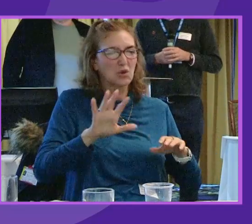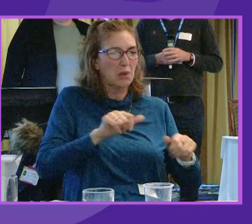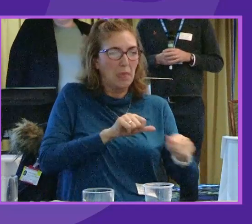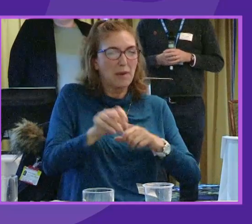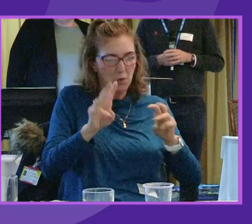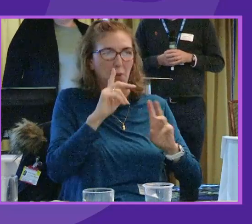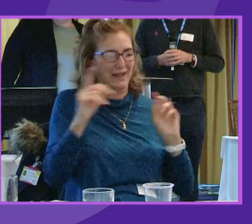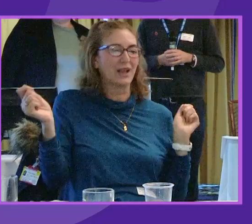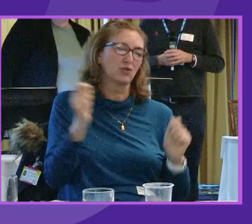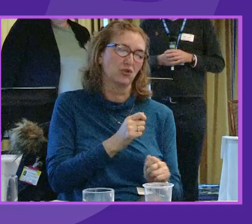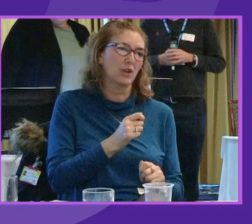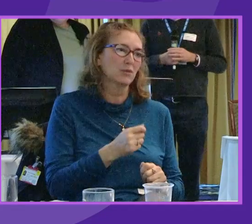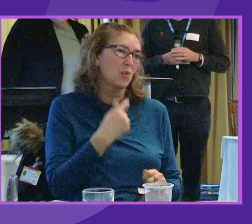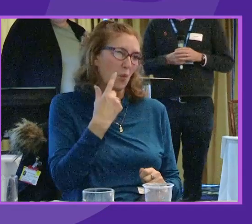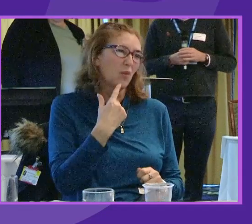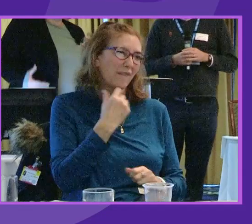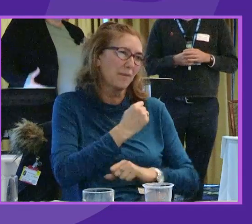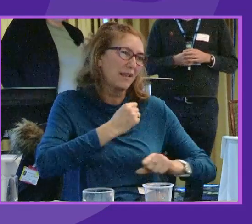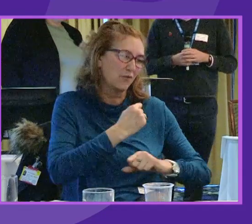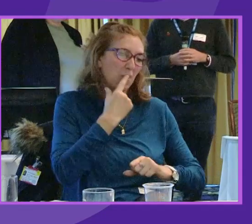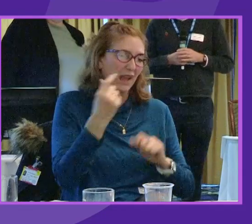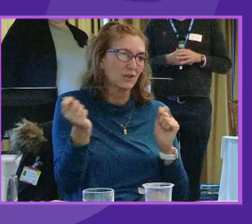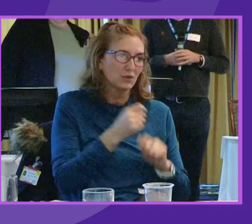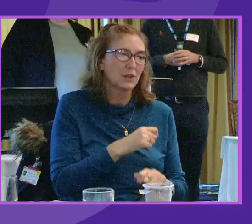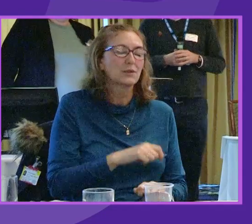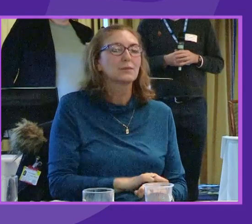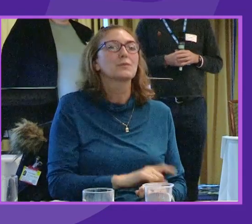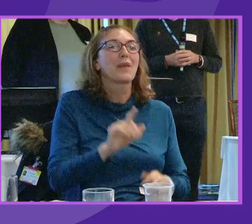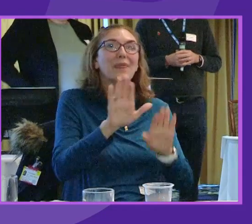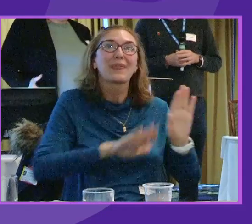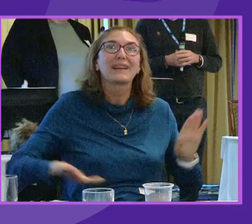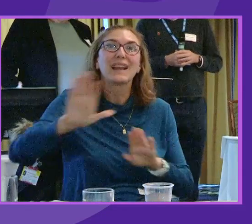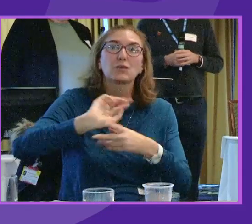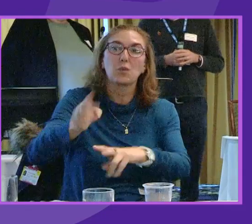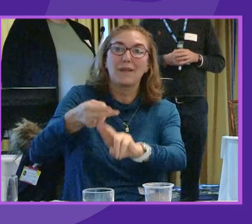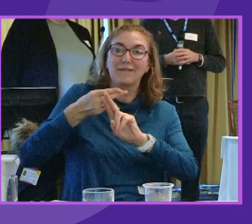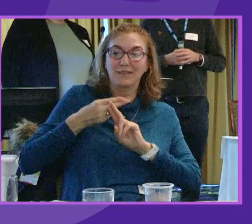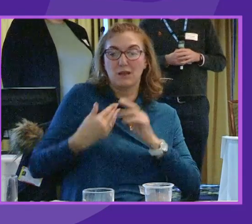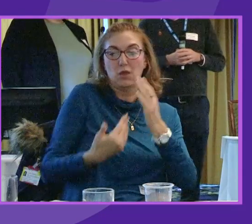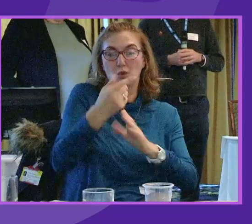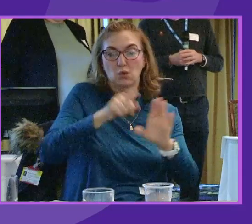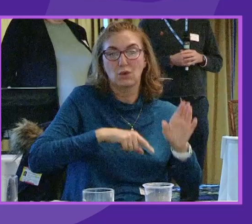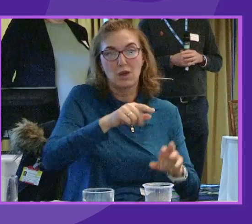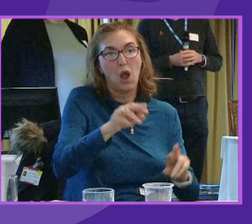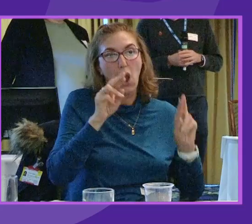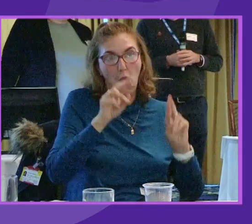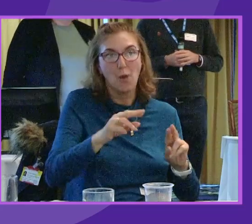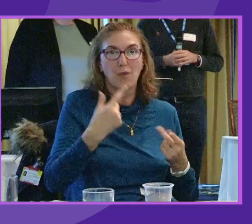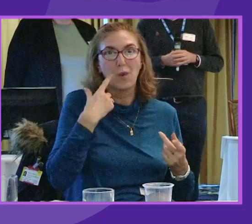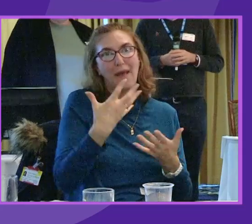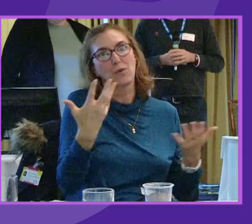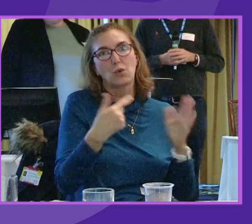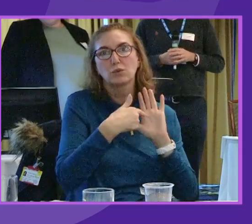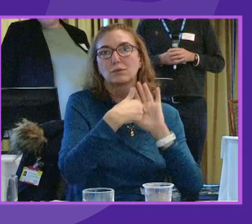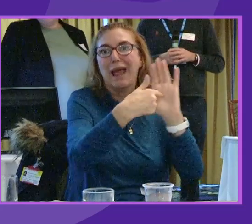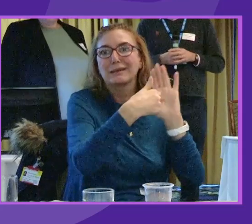best way to work the workforce, because we've got the flexibility to be able to do that. We've got the national team coming to visit us in the new year as well, but hopefully by